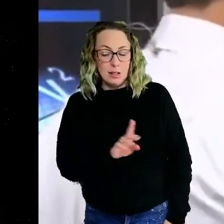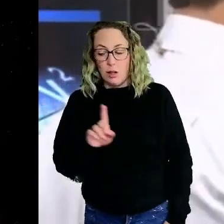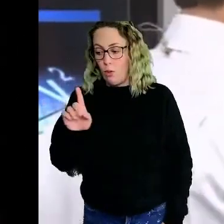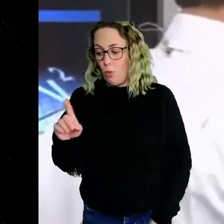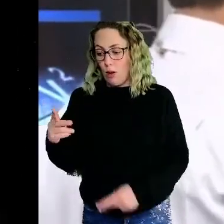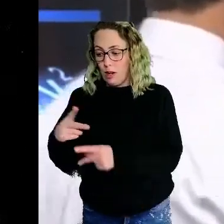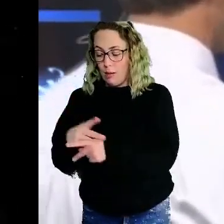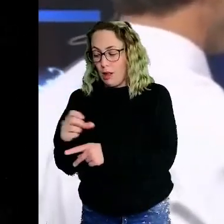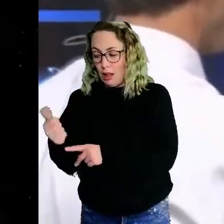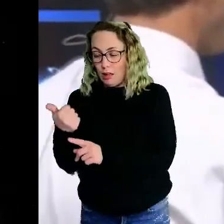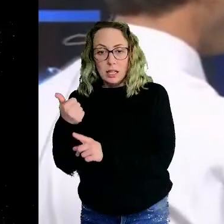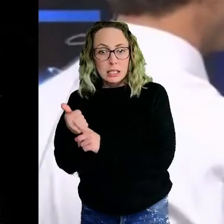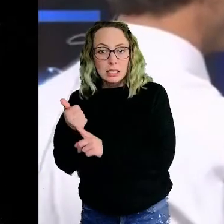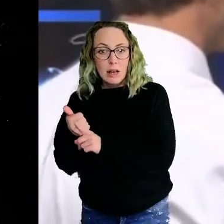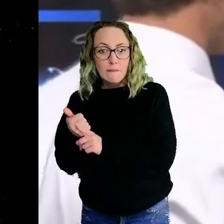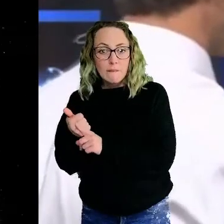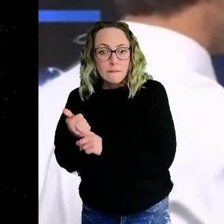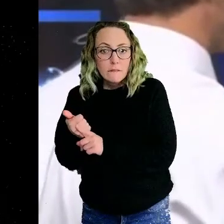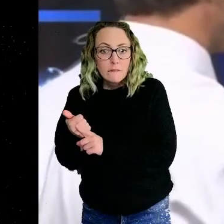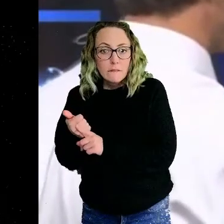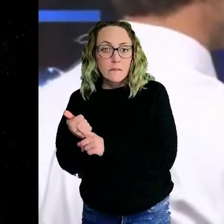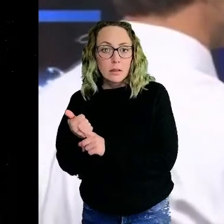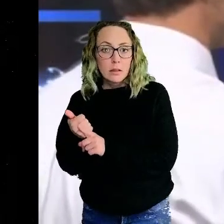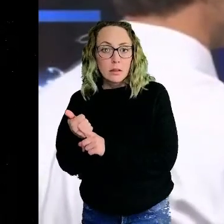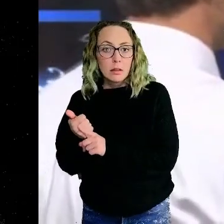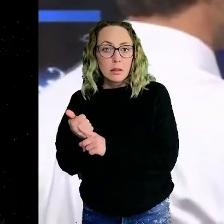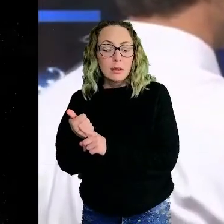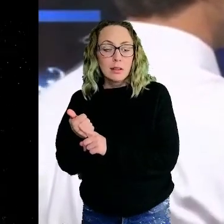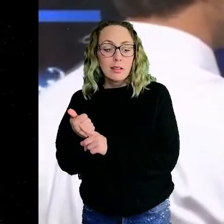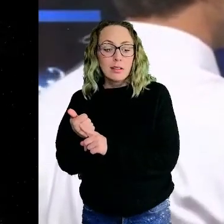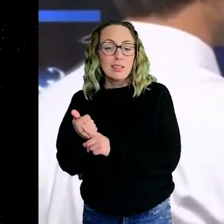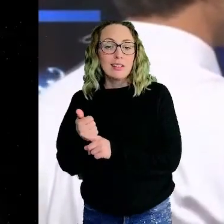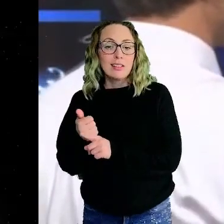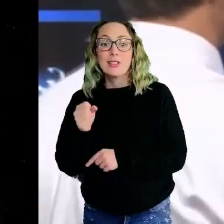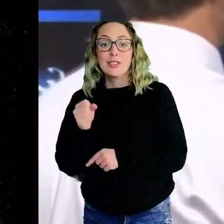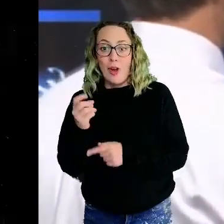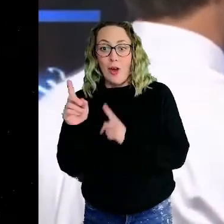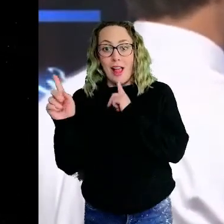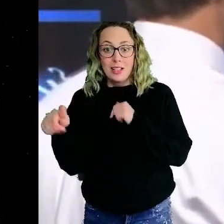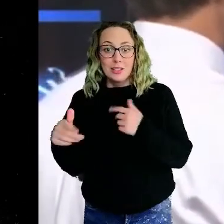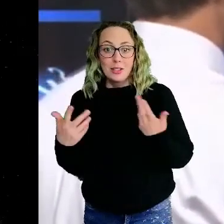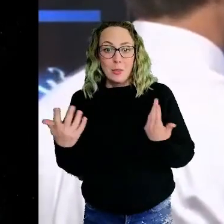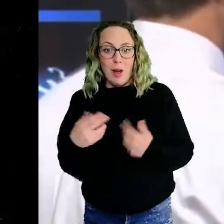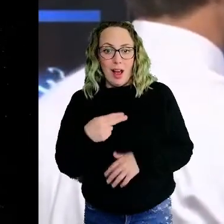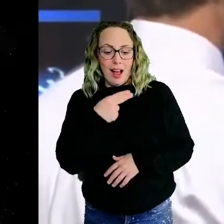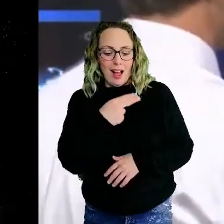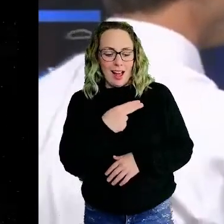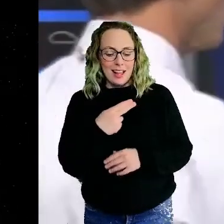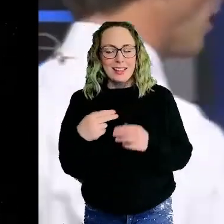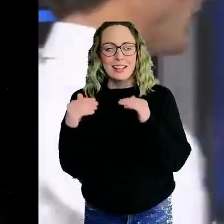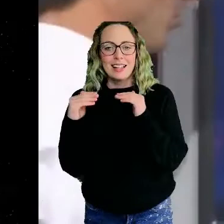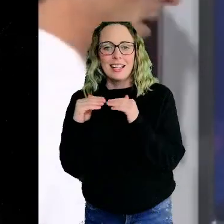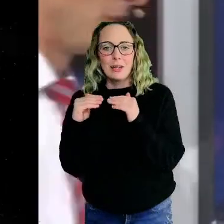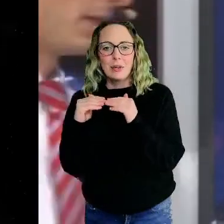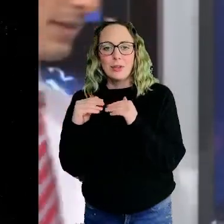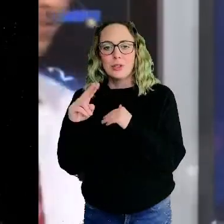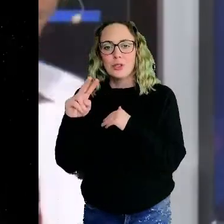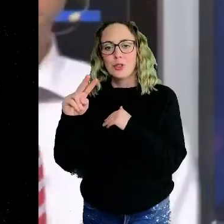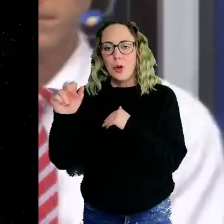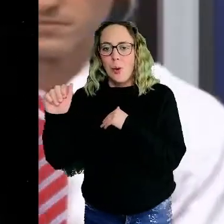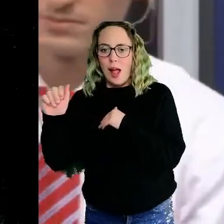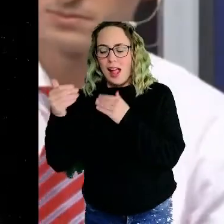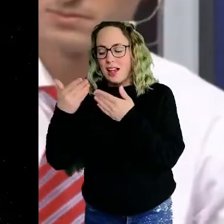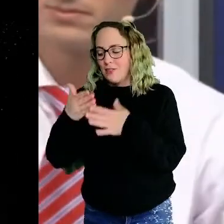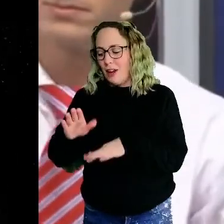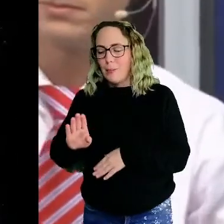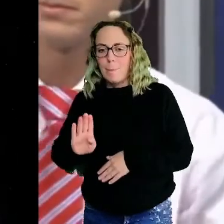is itself. So our final answer is the height is the same thing as saying twice the area divided by b.